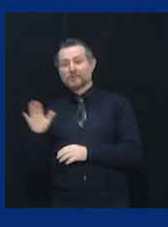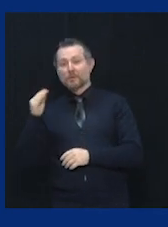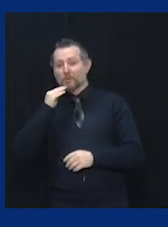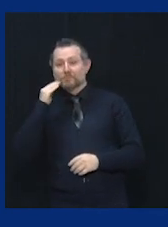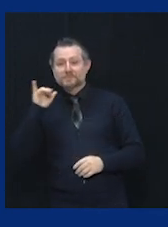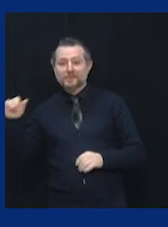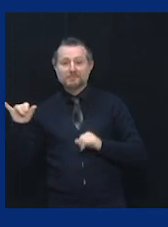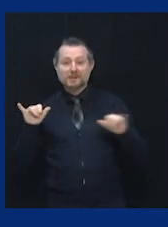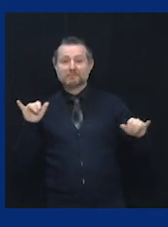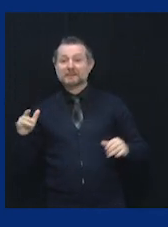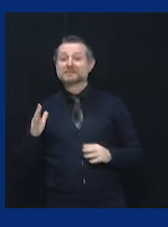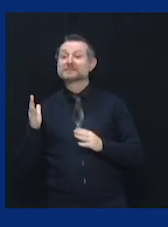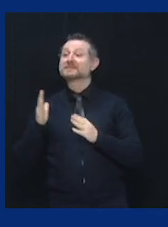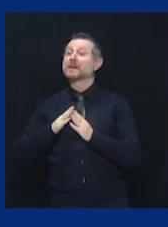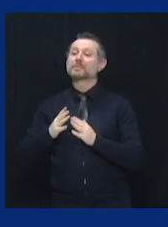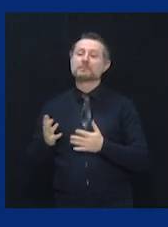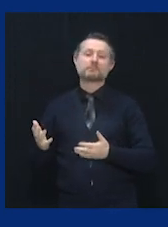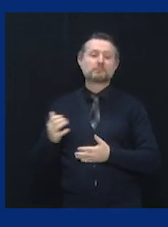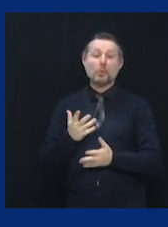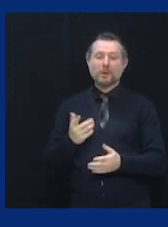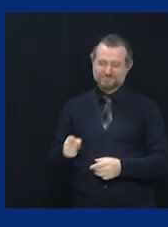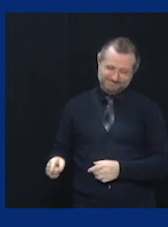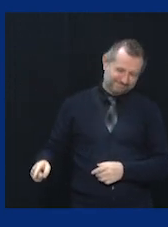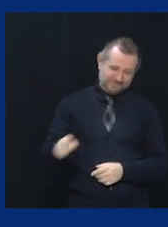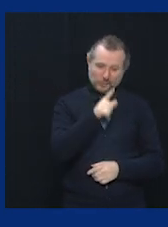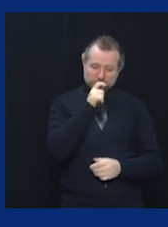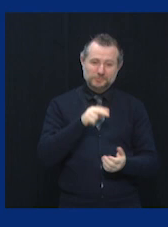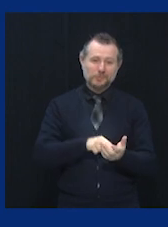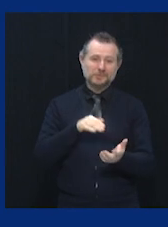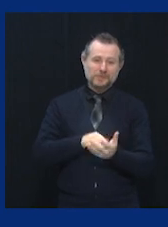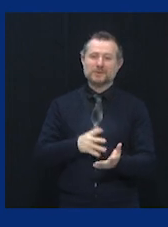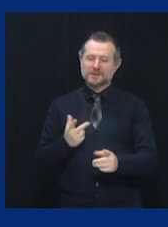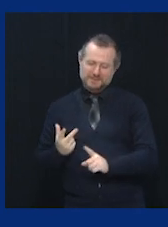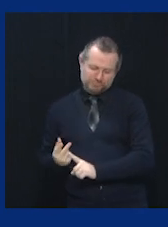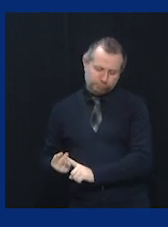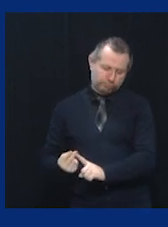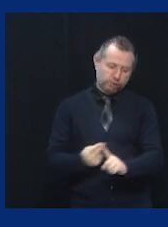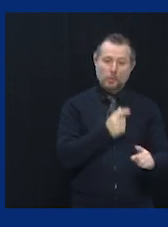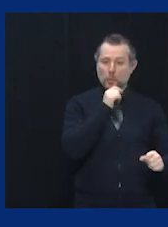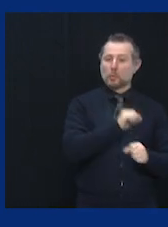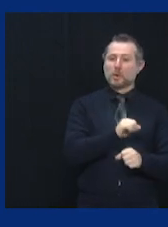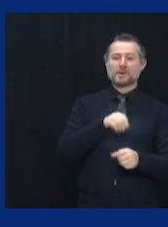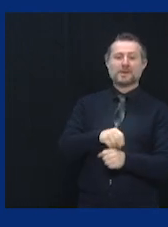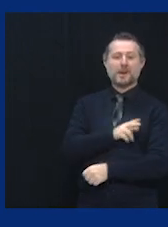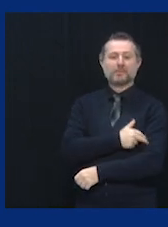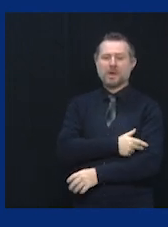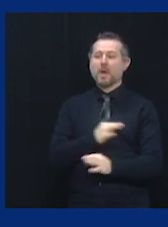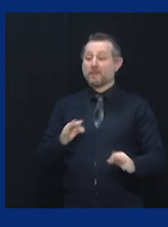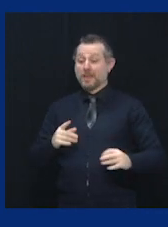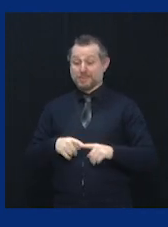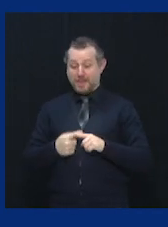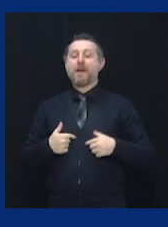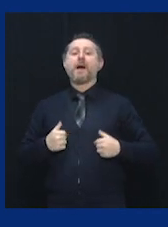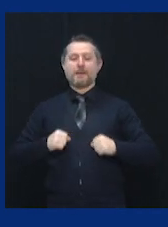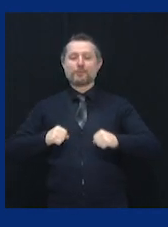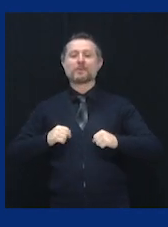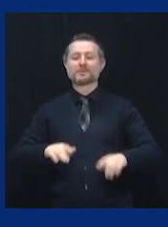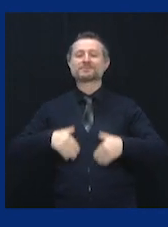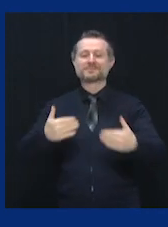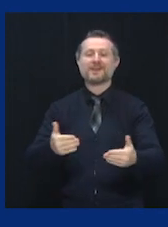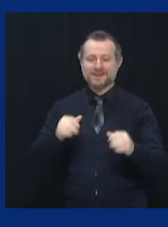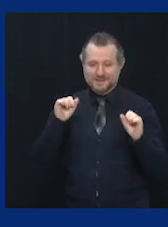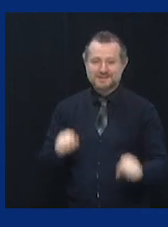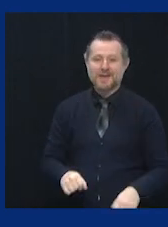staff, right? Vaccinate the nurses and the doctors so they are healthy and they can provide medical